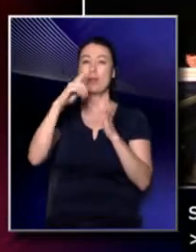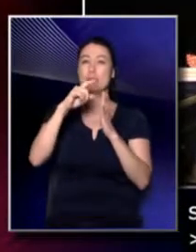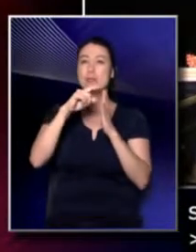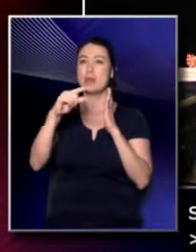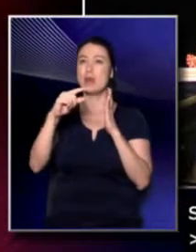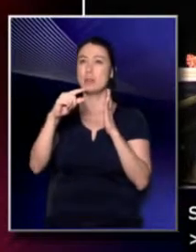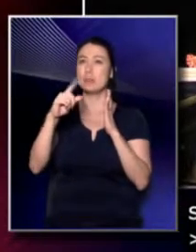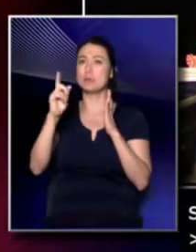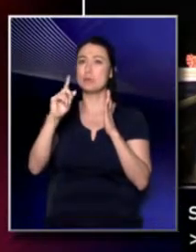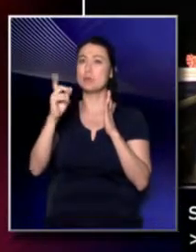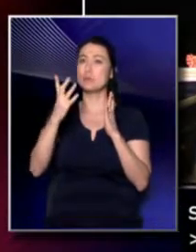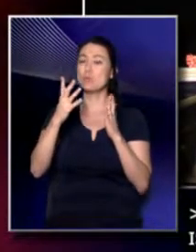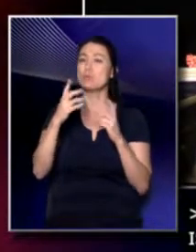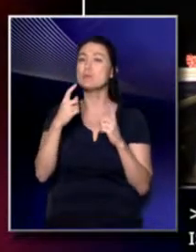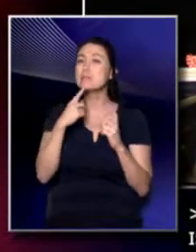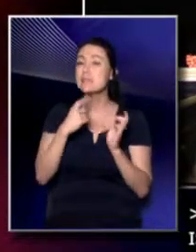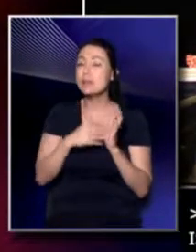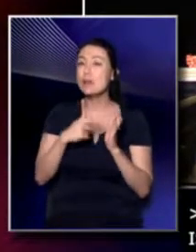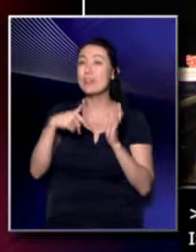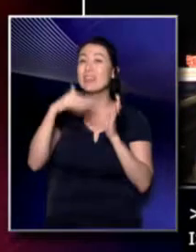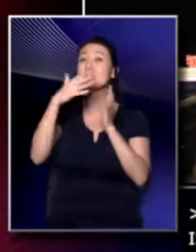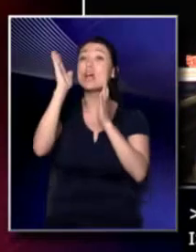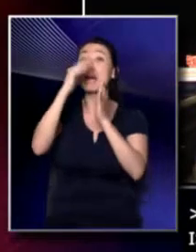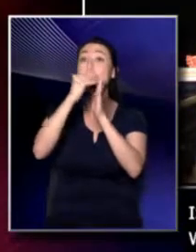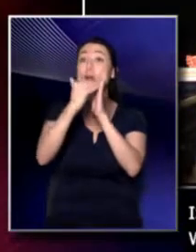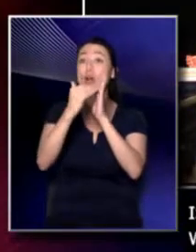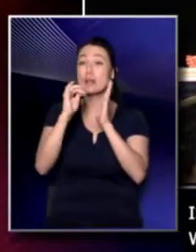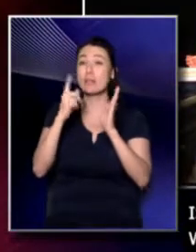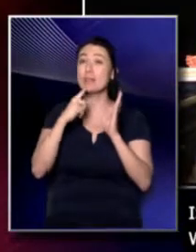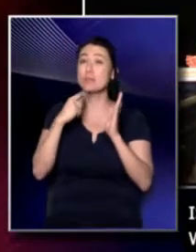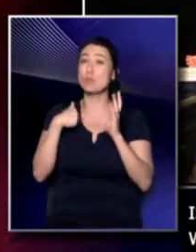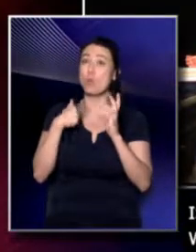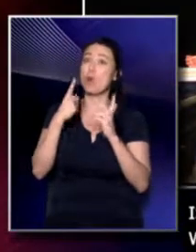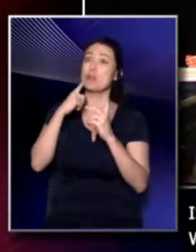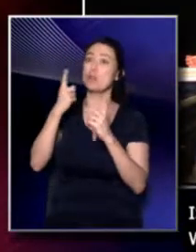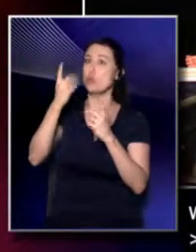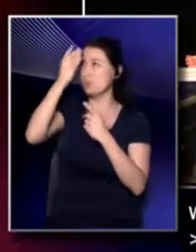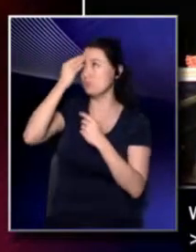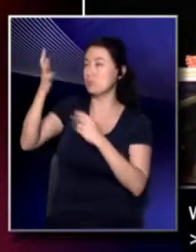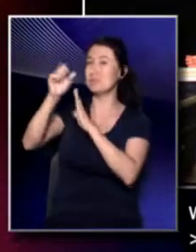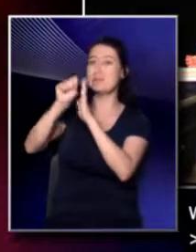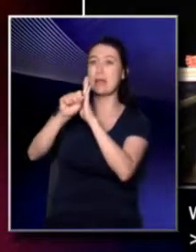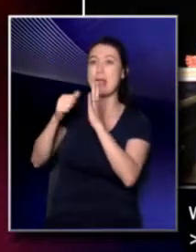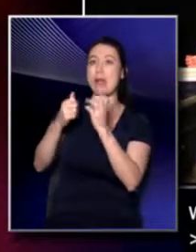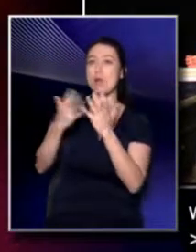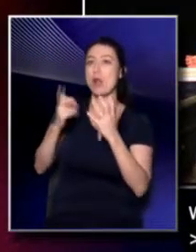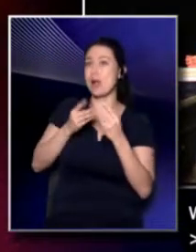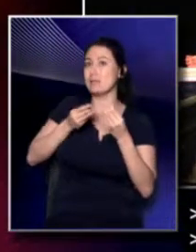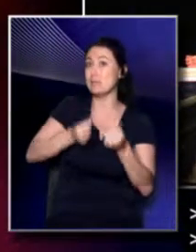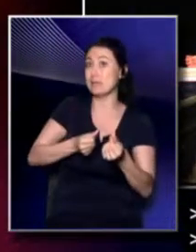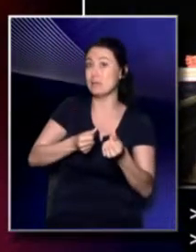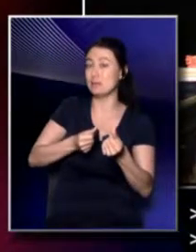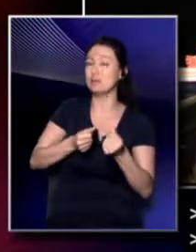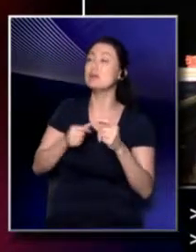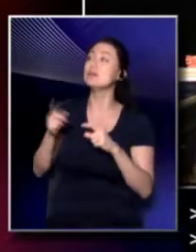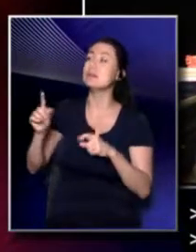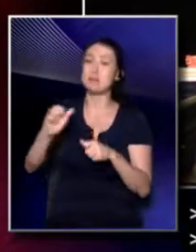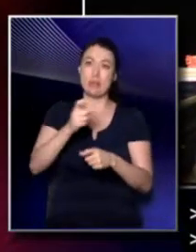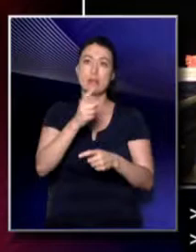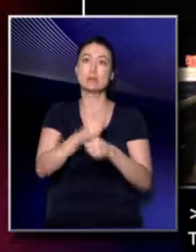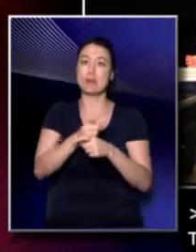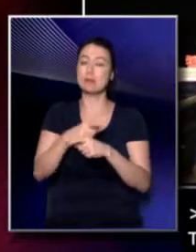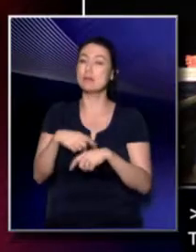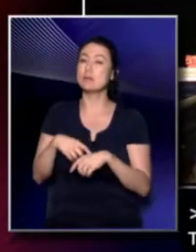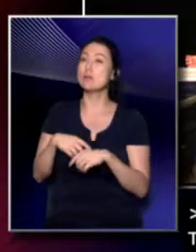spending the money, correct? Say that again now? The top part is what is transmitted between you and the state. That's correct.